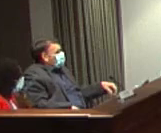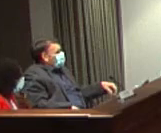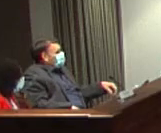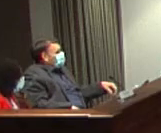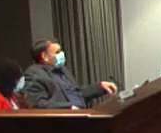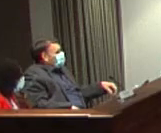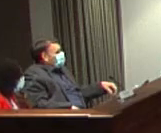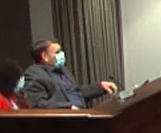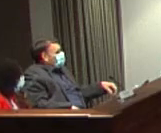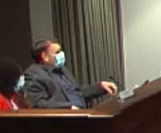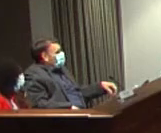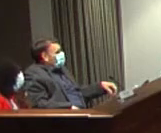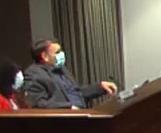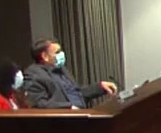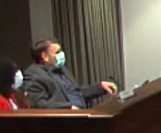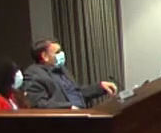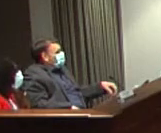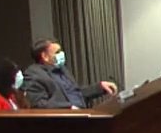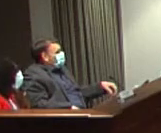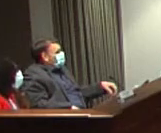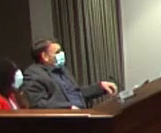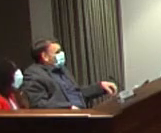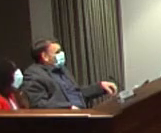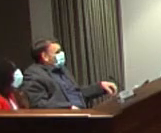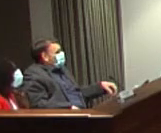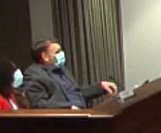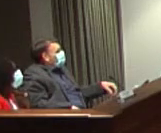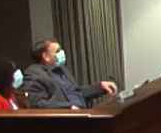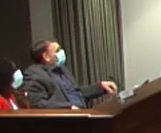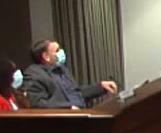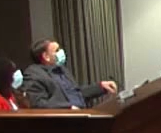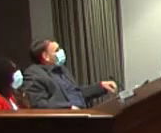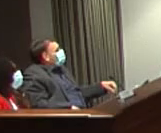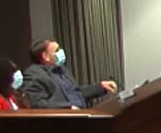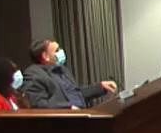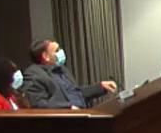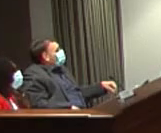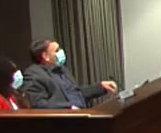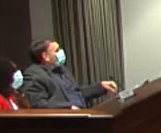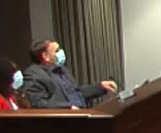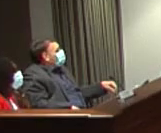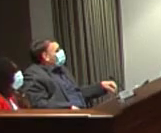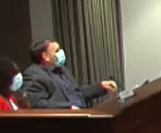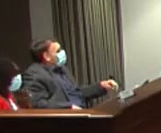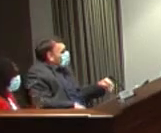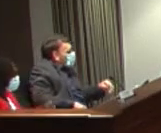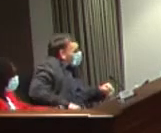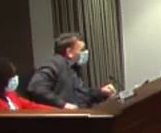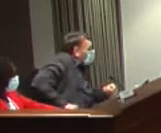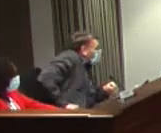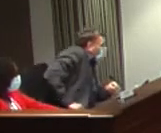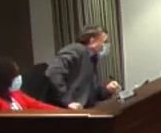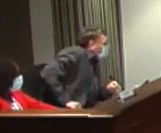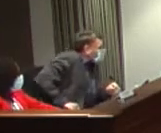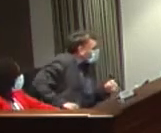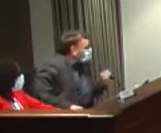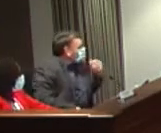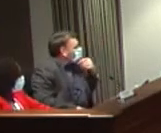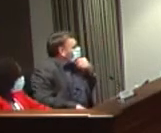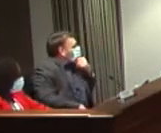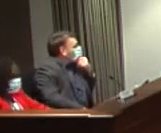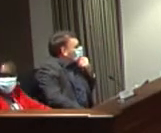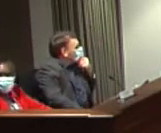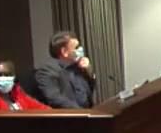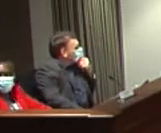wrap, is there support, or where are we at around this funding question? Just so the committee can hopefully have the